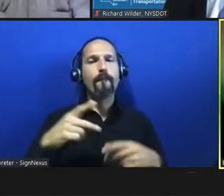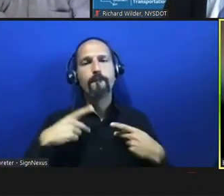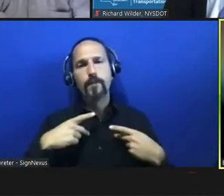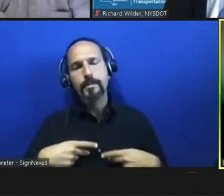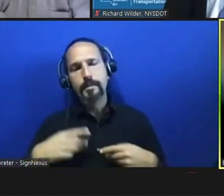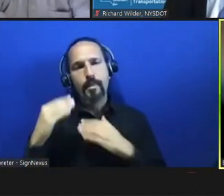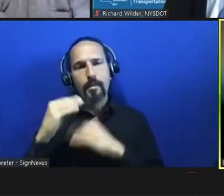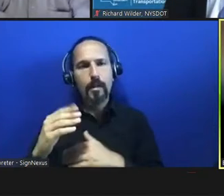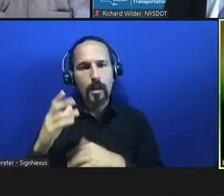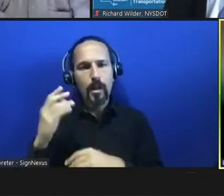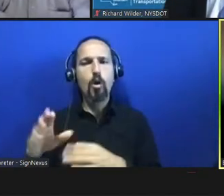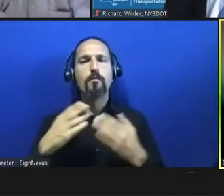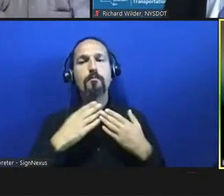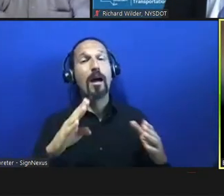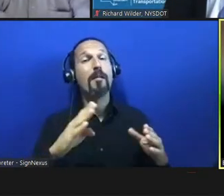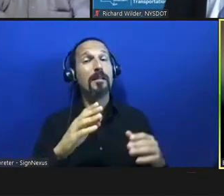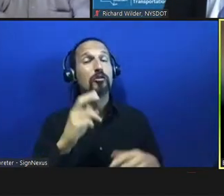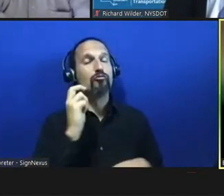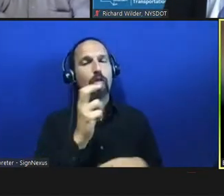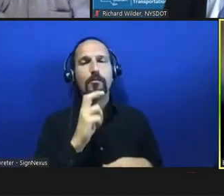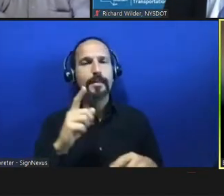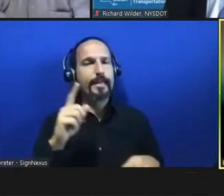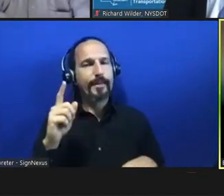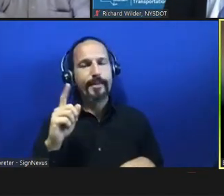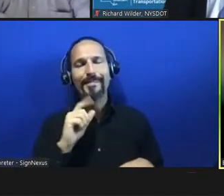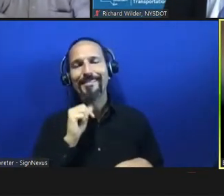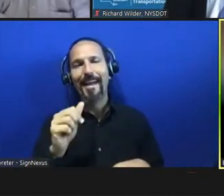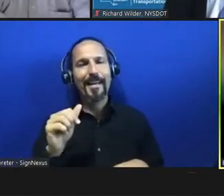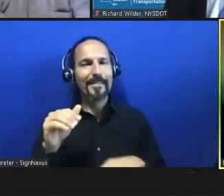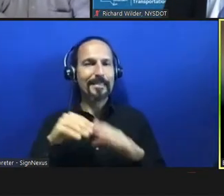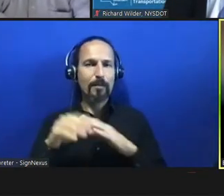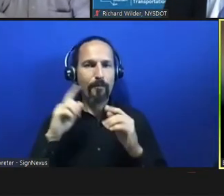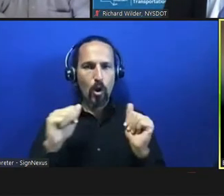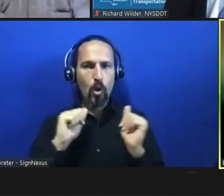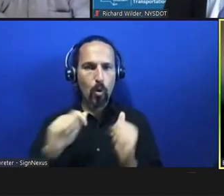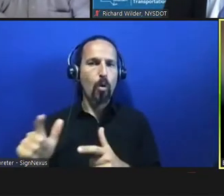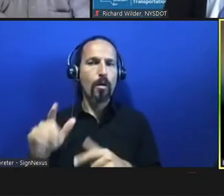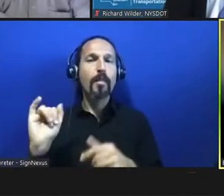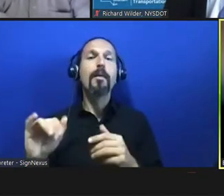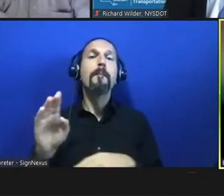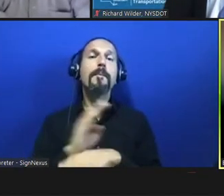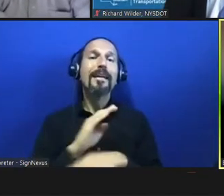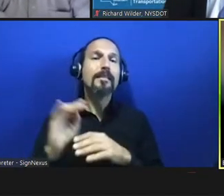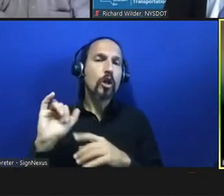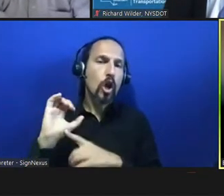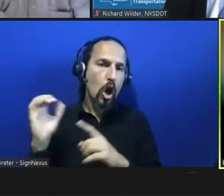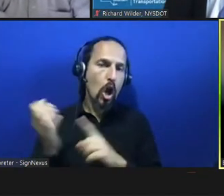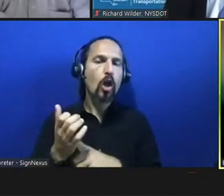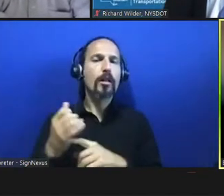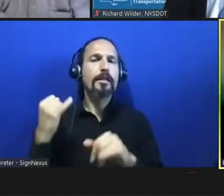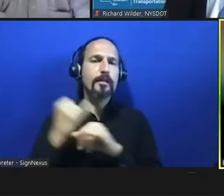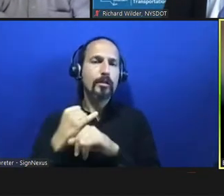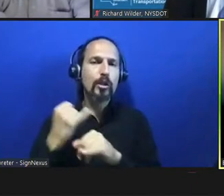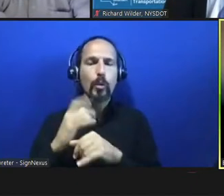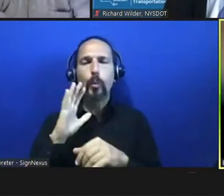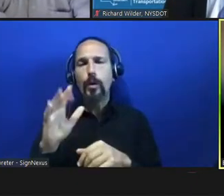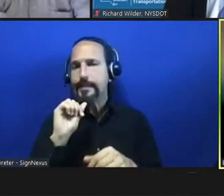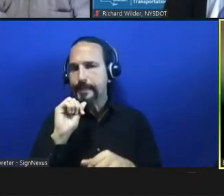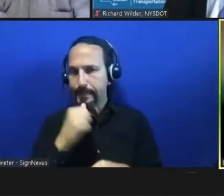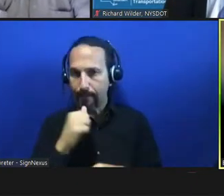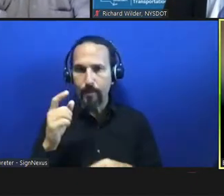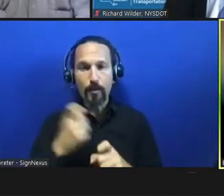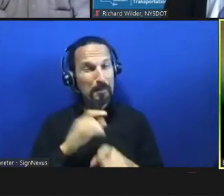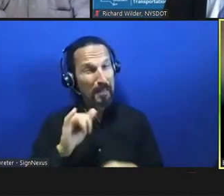public transportation is not accessible for many and businesses and cultural institutions will suffer by this plan